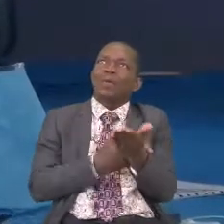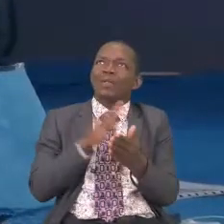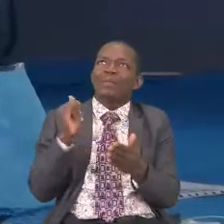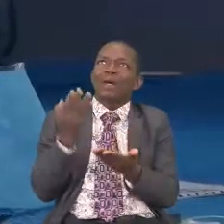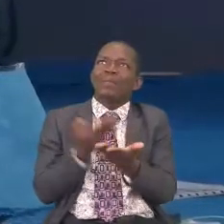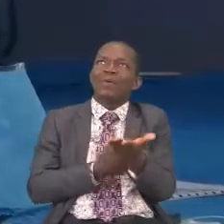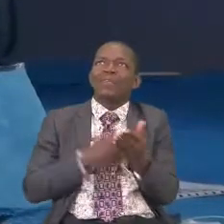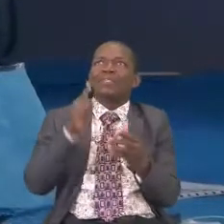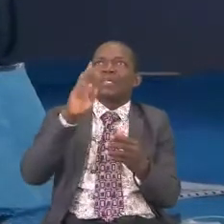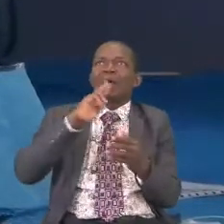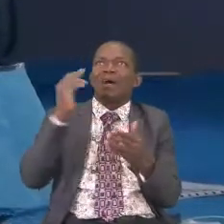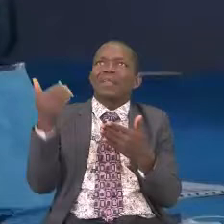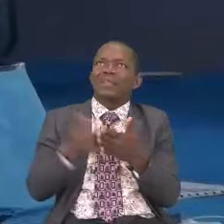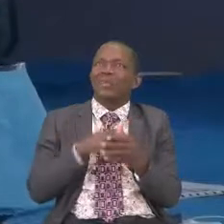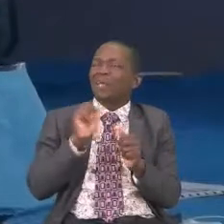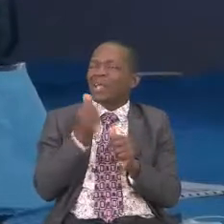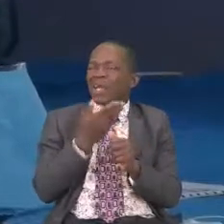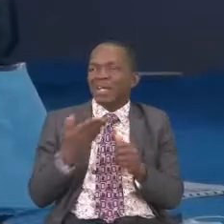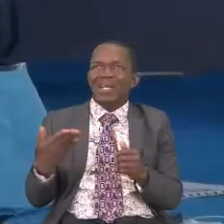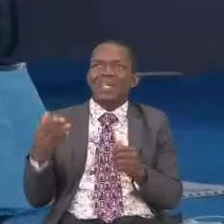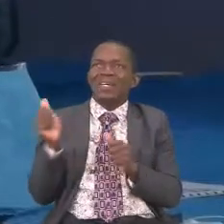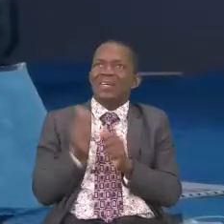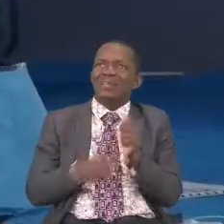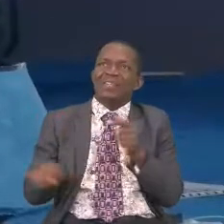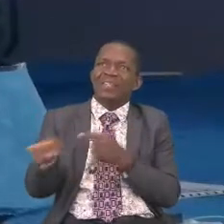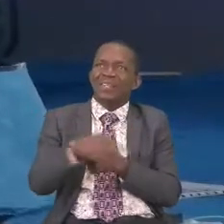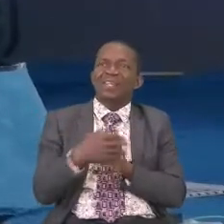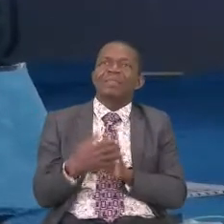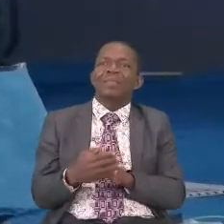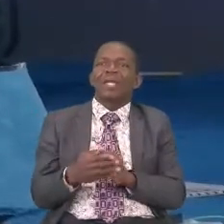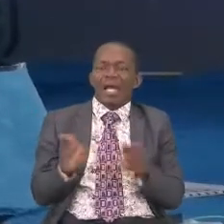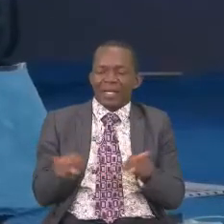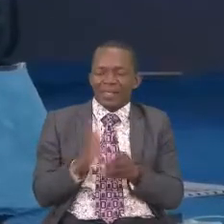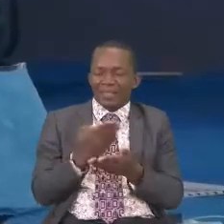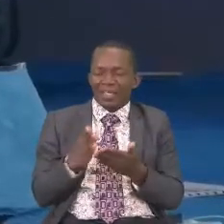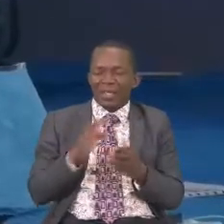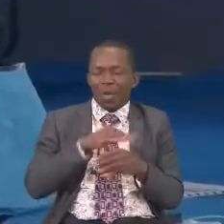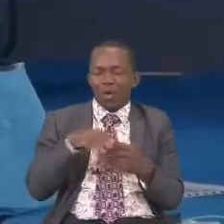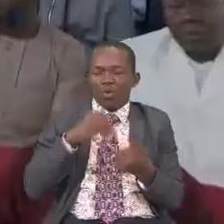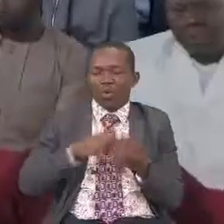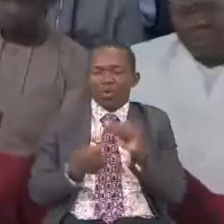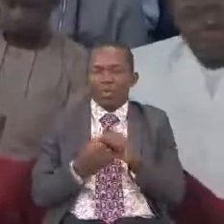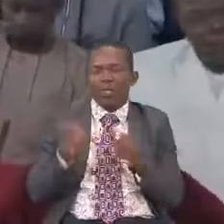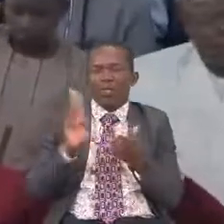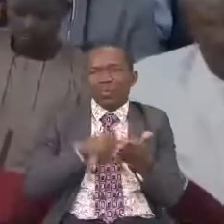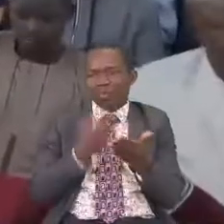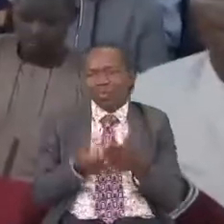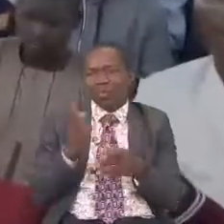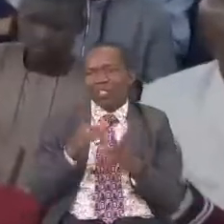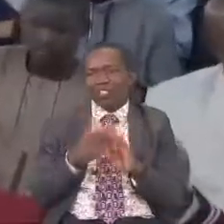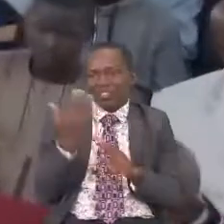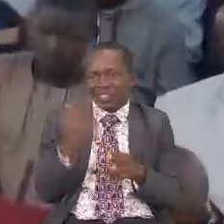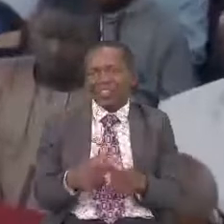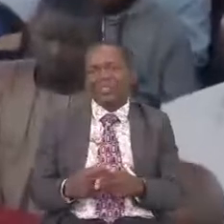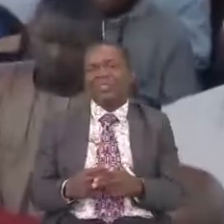day. And you are singing to the Lord, all your Jericho walls will fall down in Jesus' name. We're looking at number